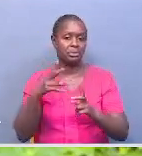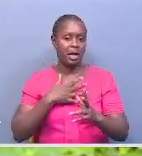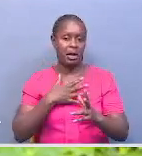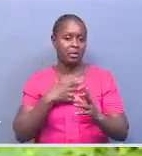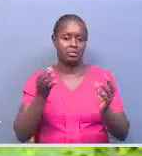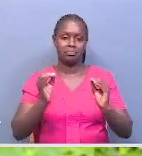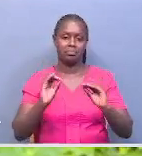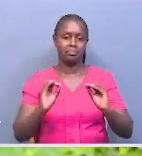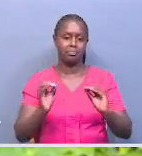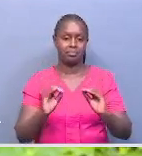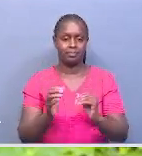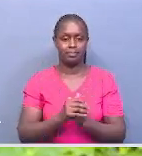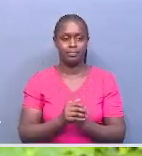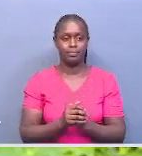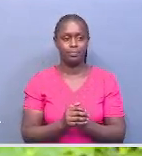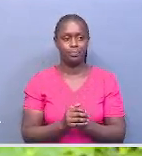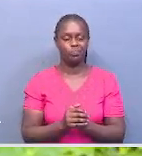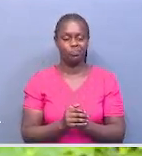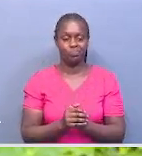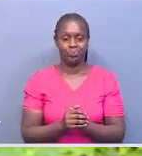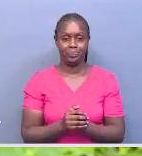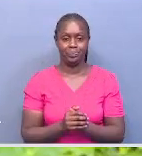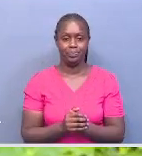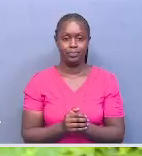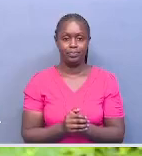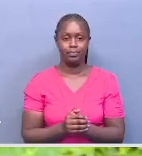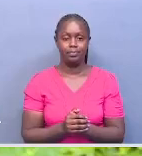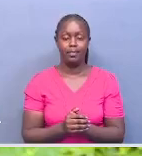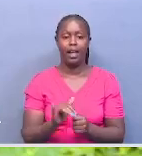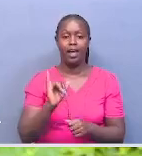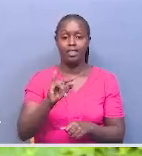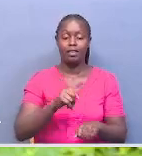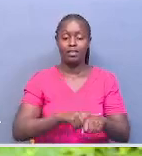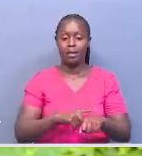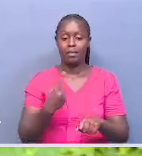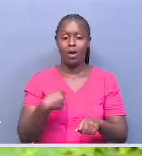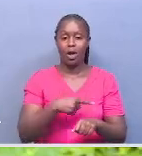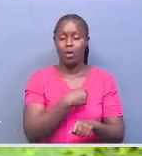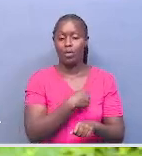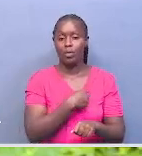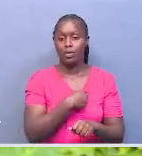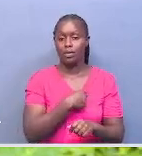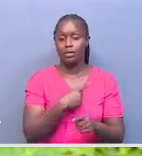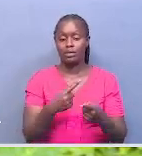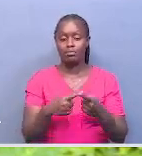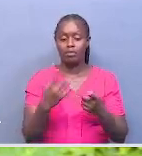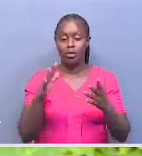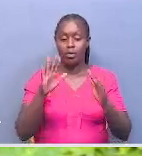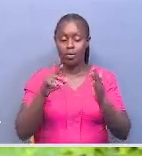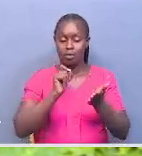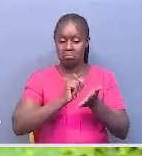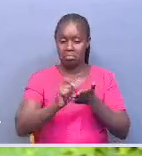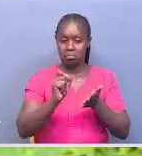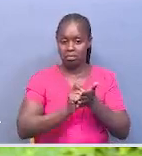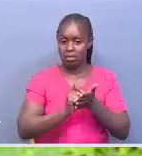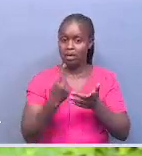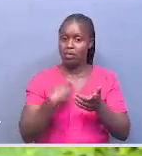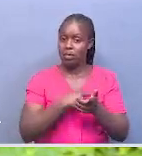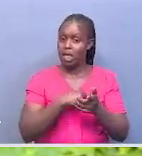then, and that is when we gave a strike notice.